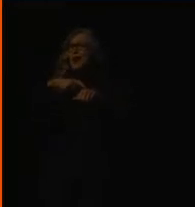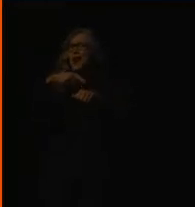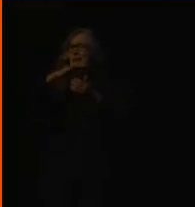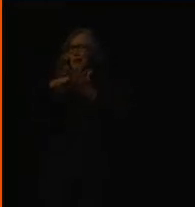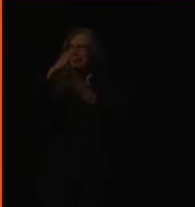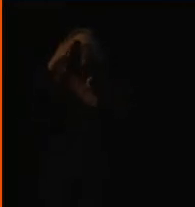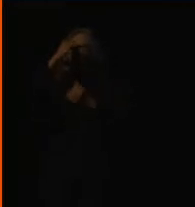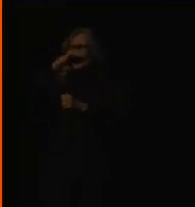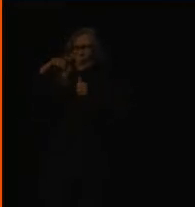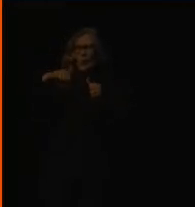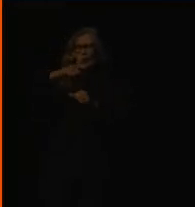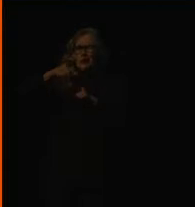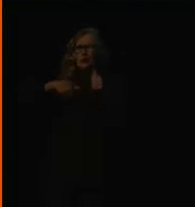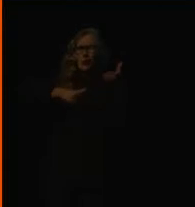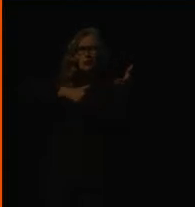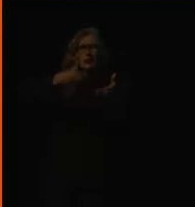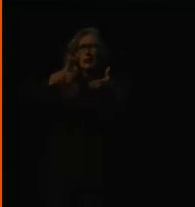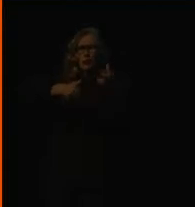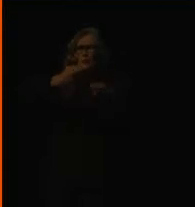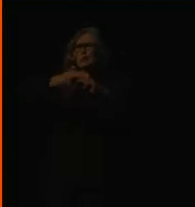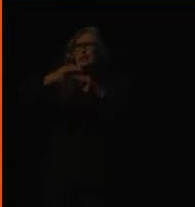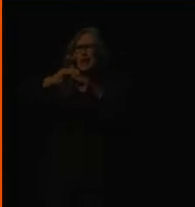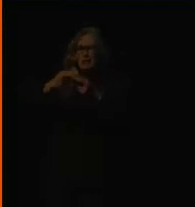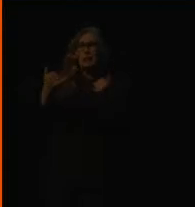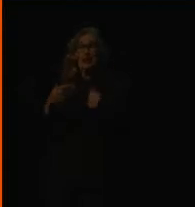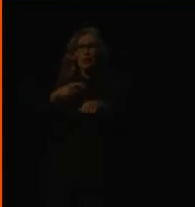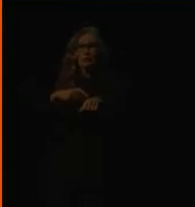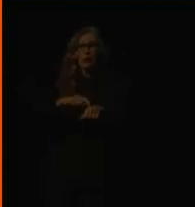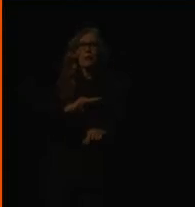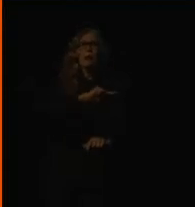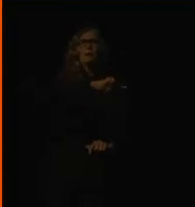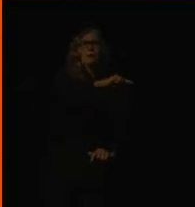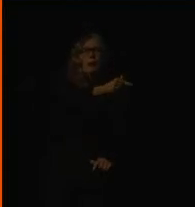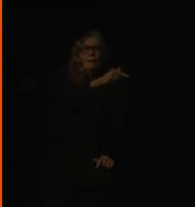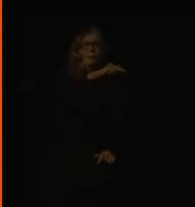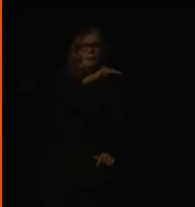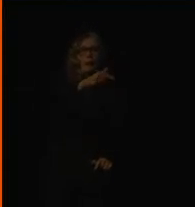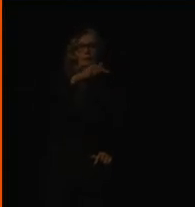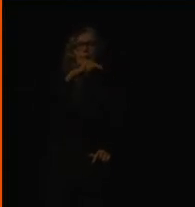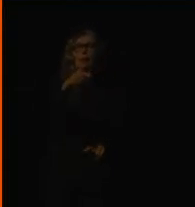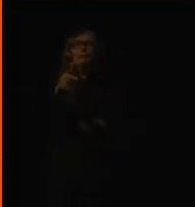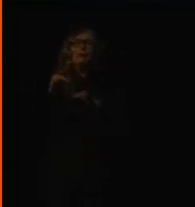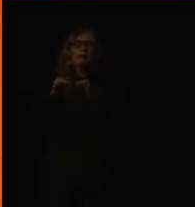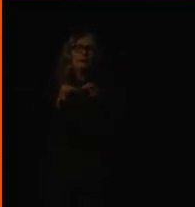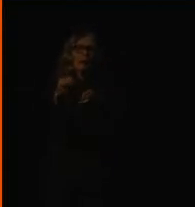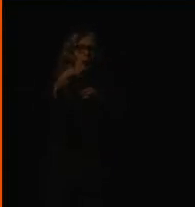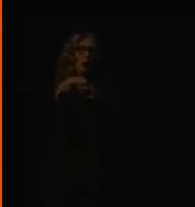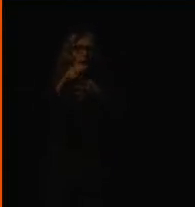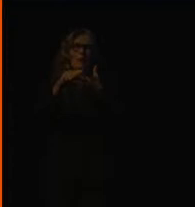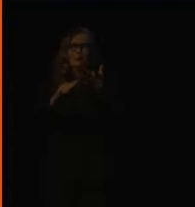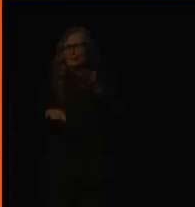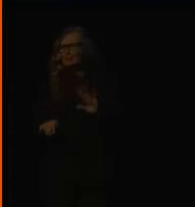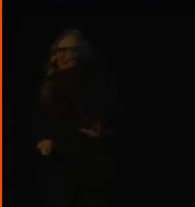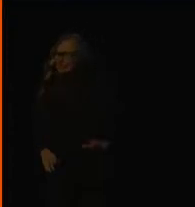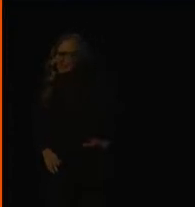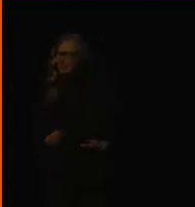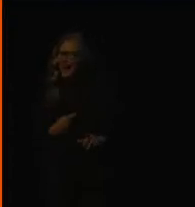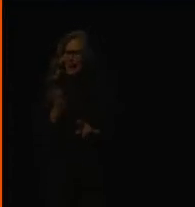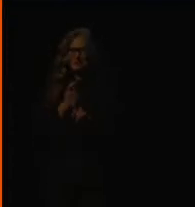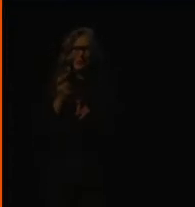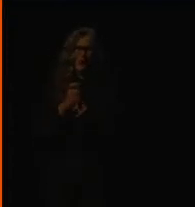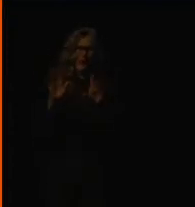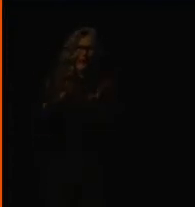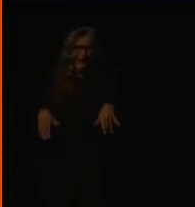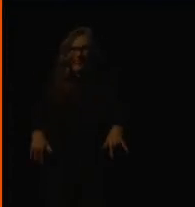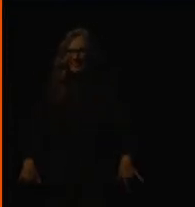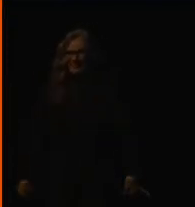better. So, let's go around and give everyone a chance to. I'm joking.